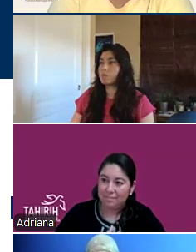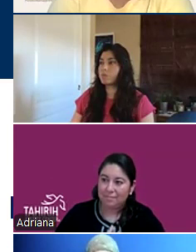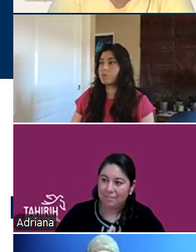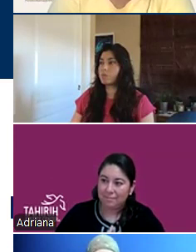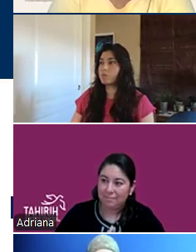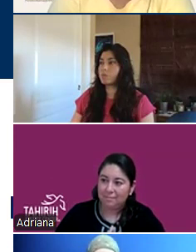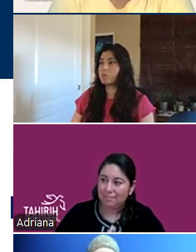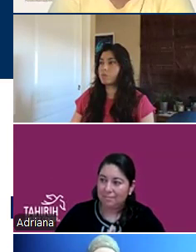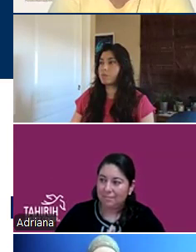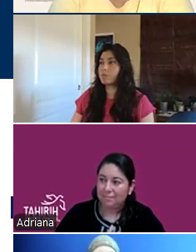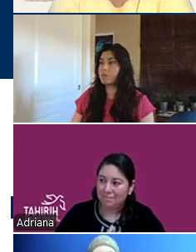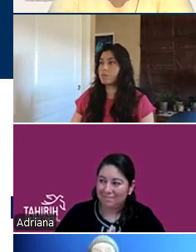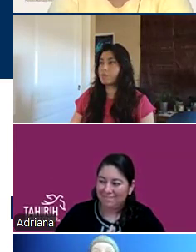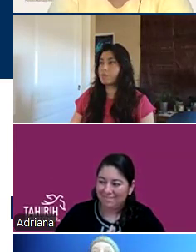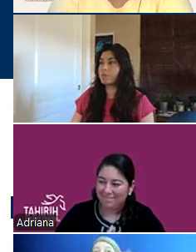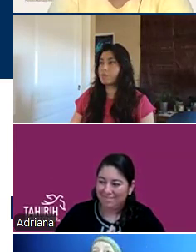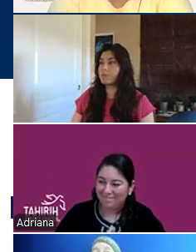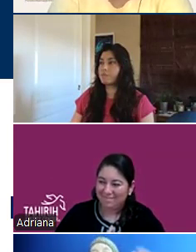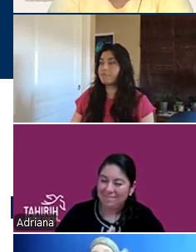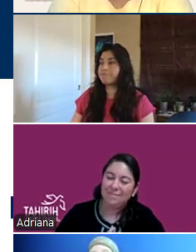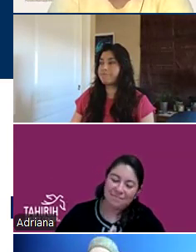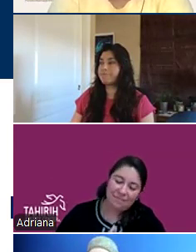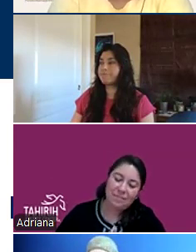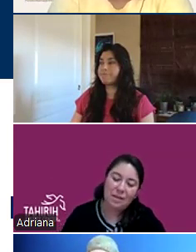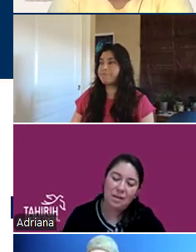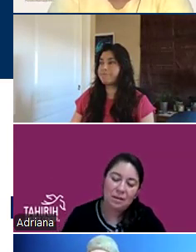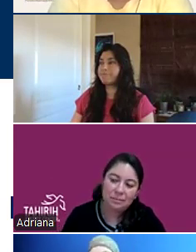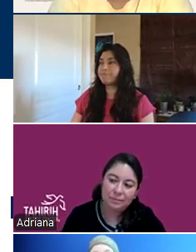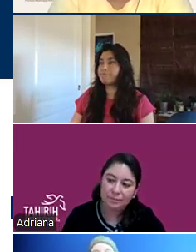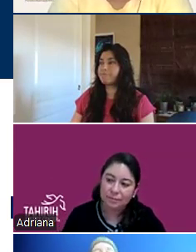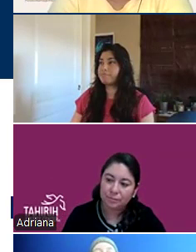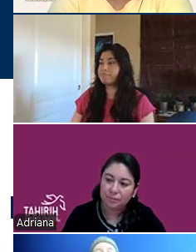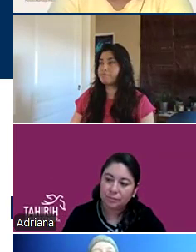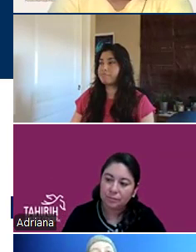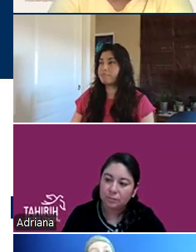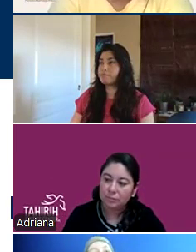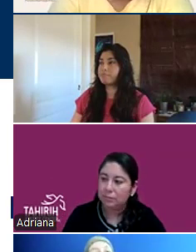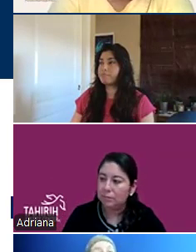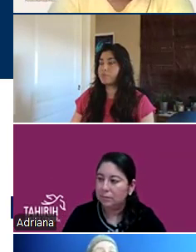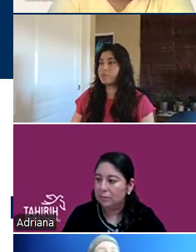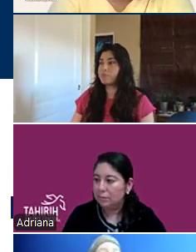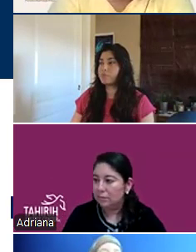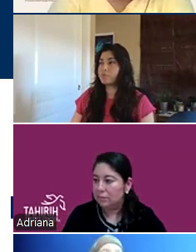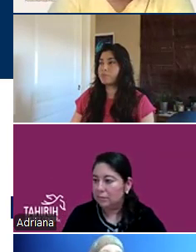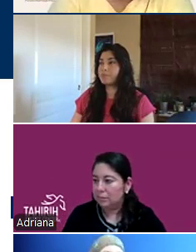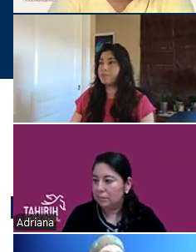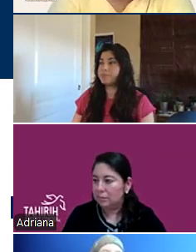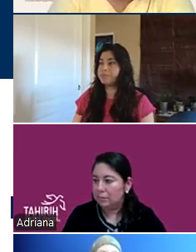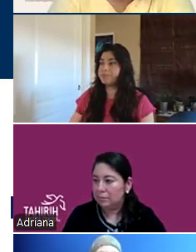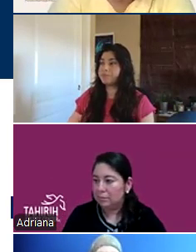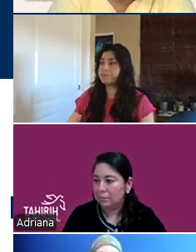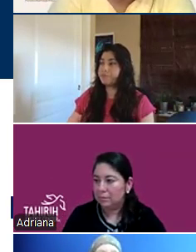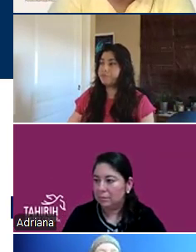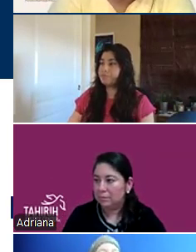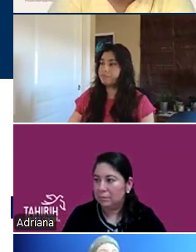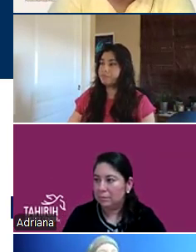I would say a piece of her lived experience and her advocacy and really